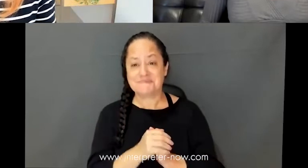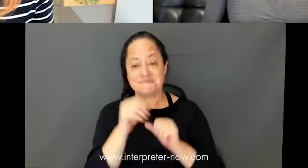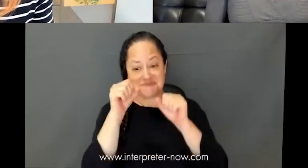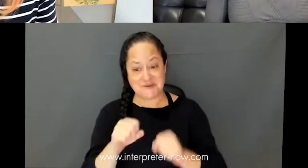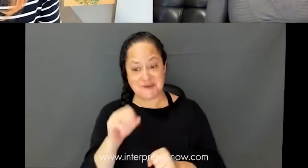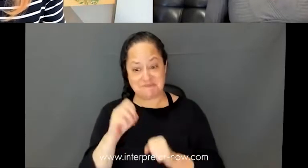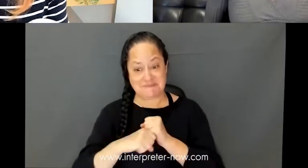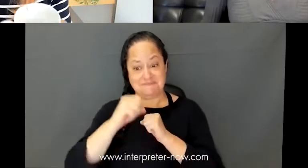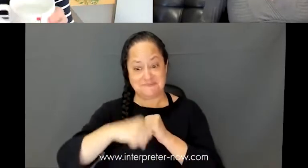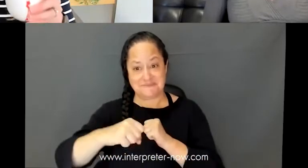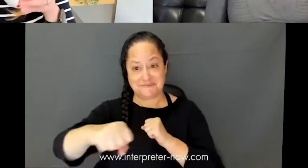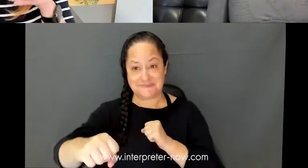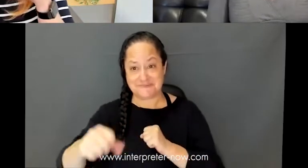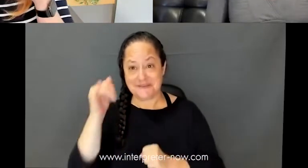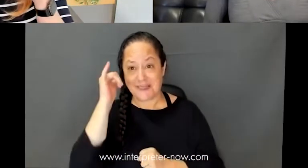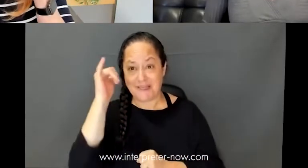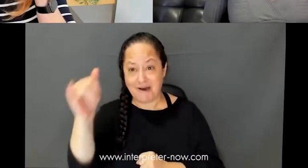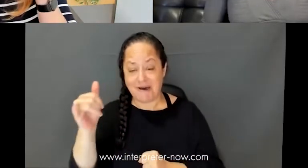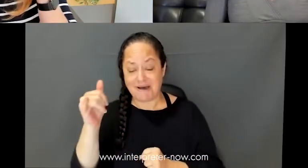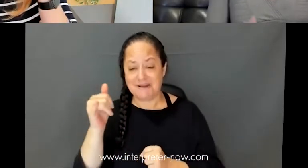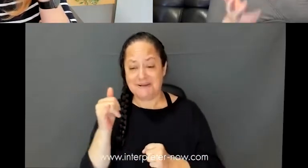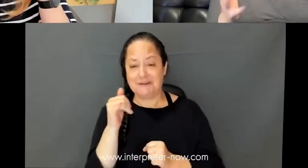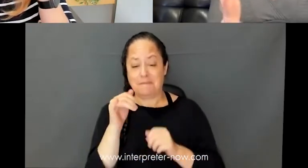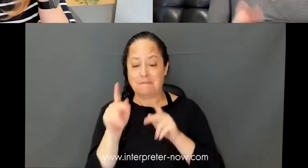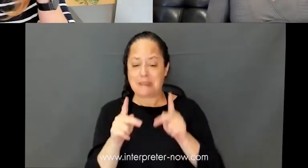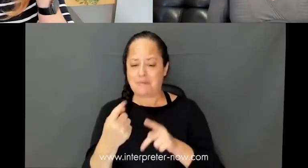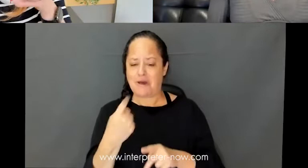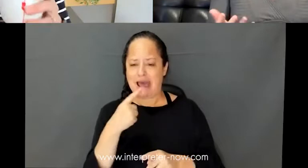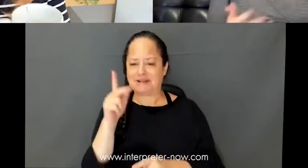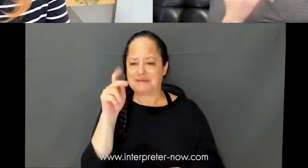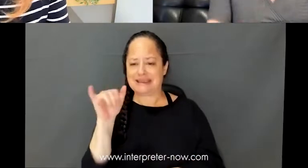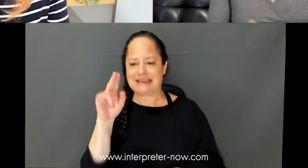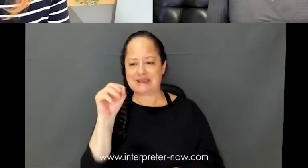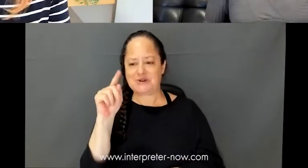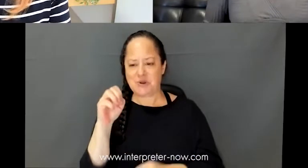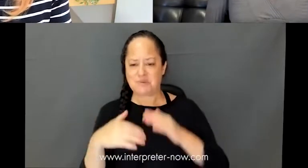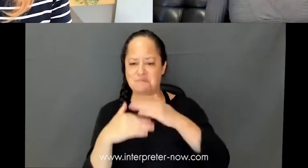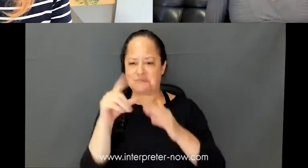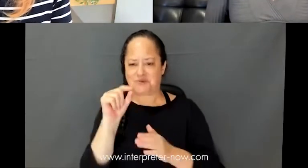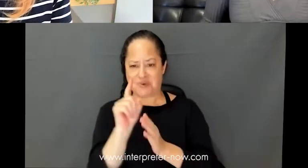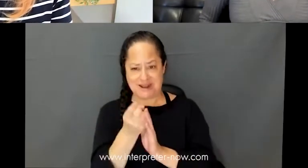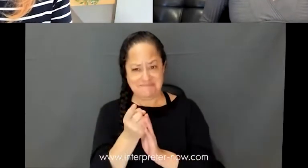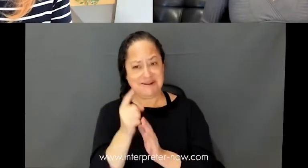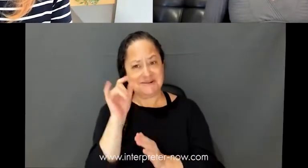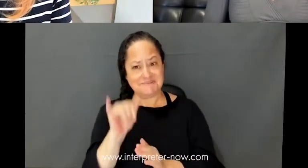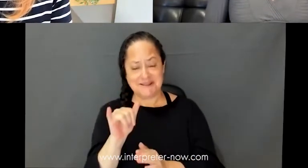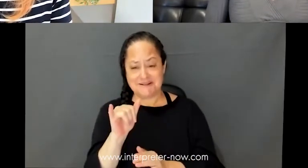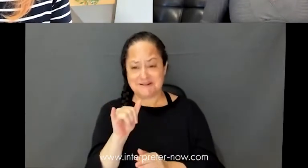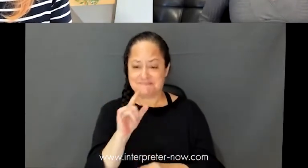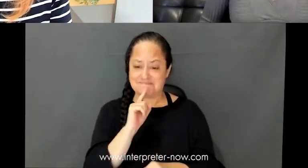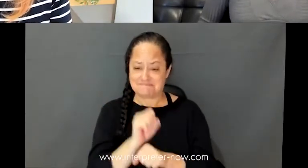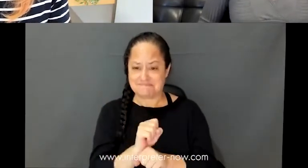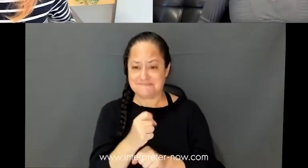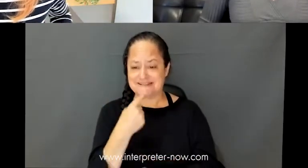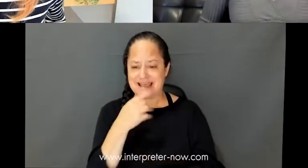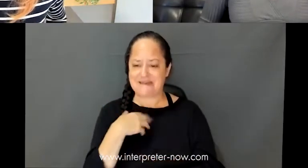story. Sometimes people ask me to give keynotes, 20 minutes long. And then, that's how long it takes me to just say my